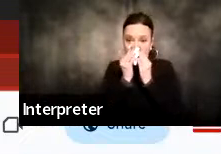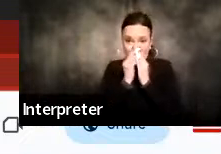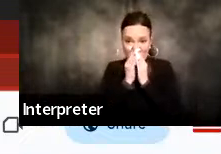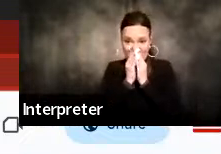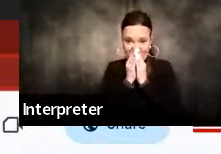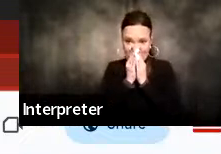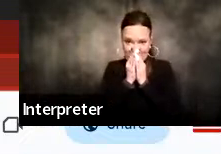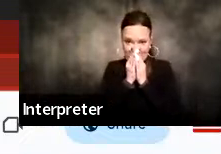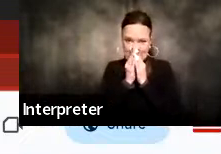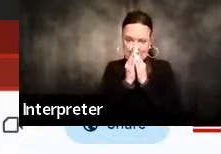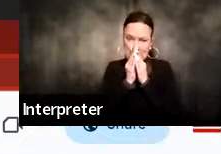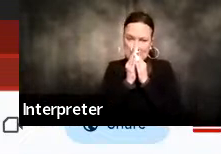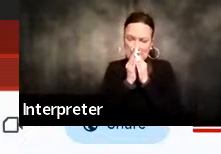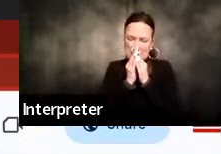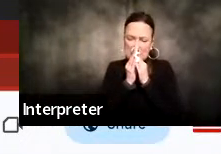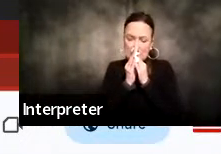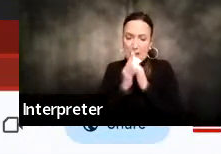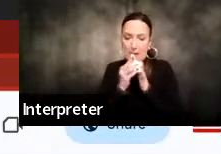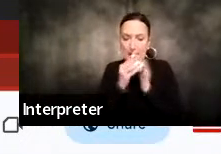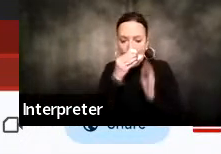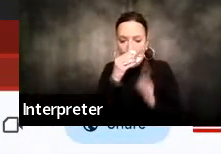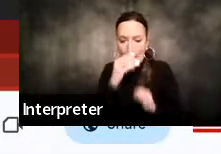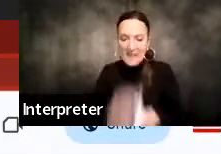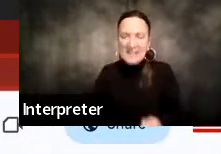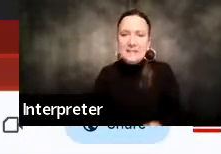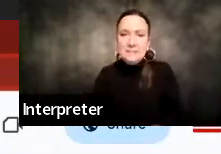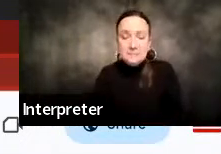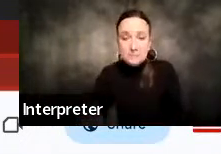I'll let y'all speak.